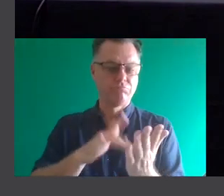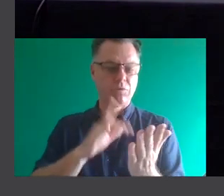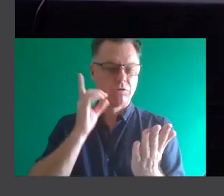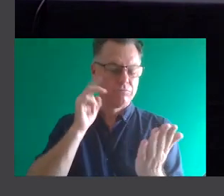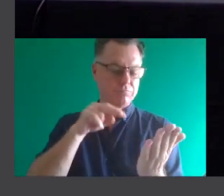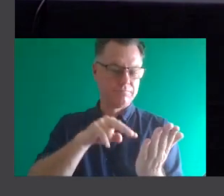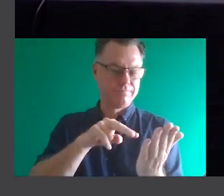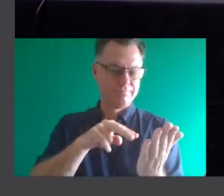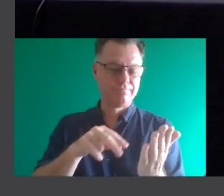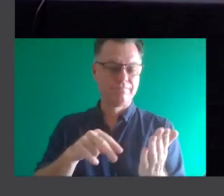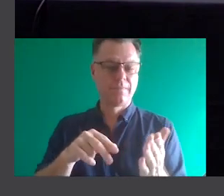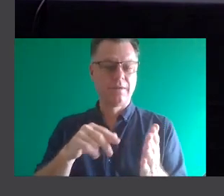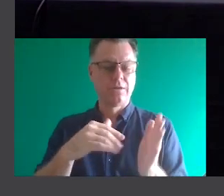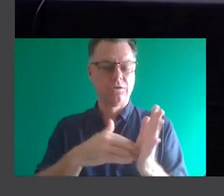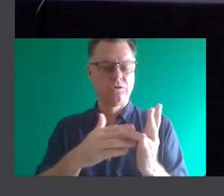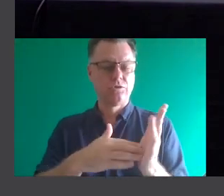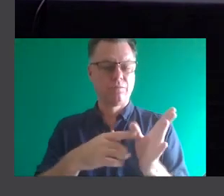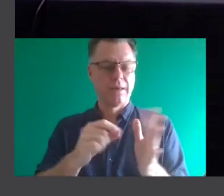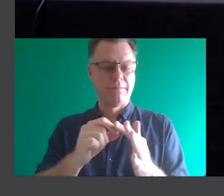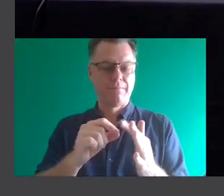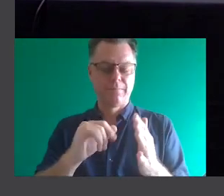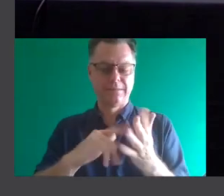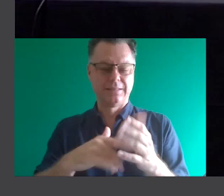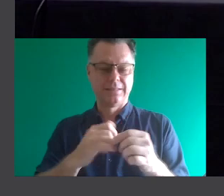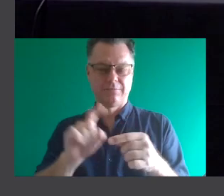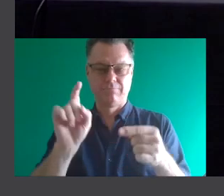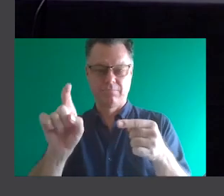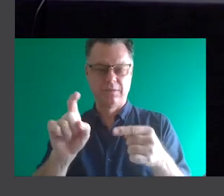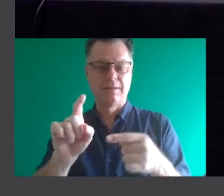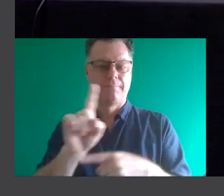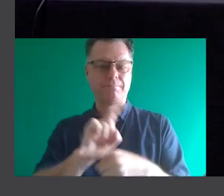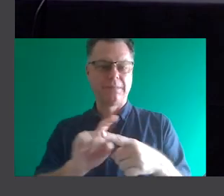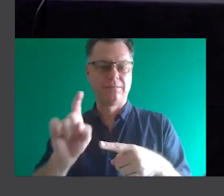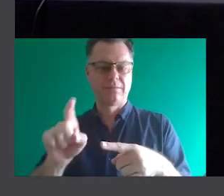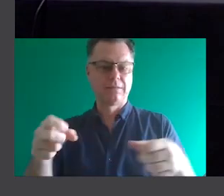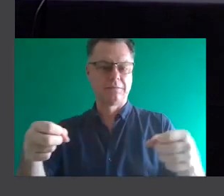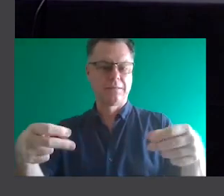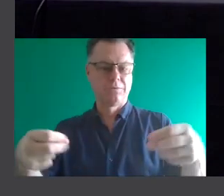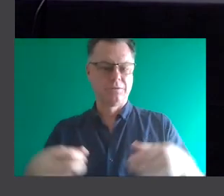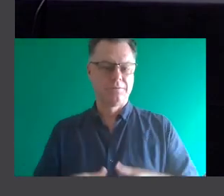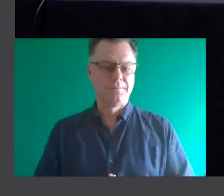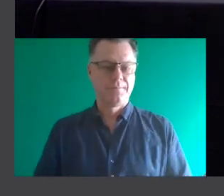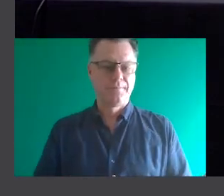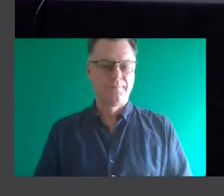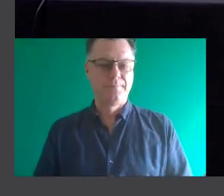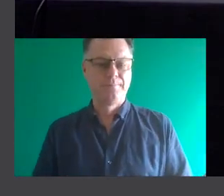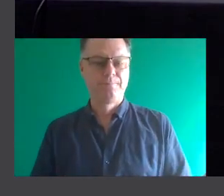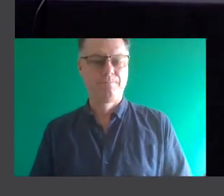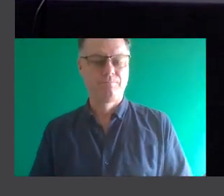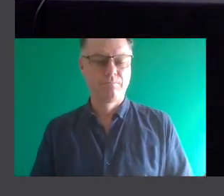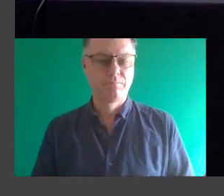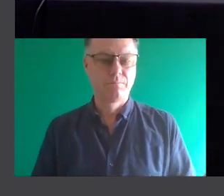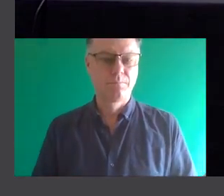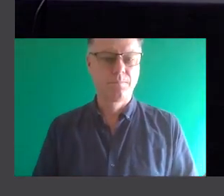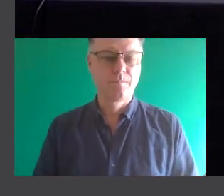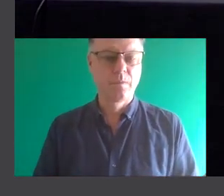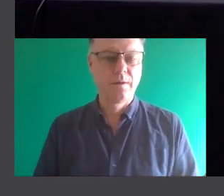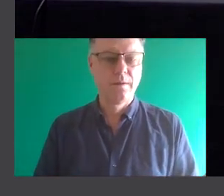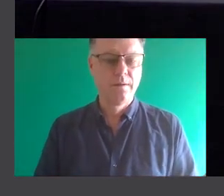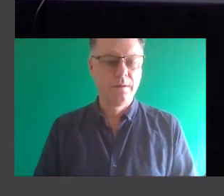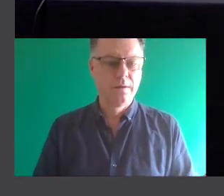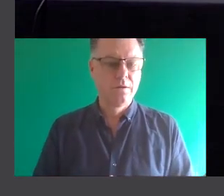if you're using a mobile device, by clicking on settings in the Zoom app, then tapping meeting to turn on the